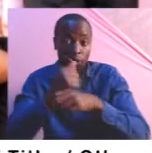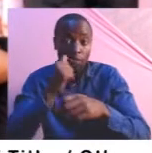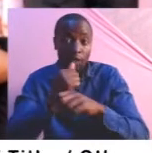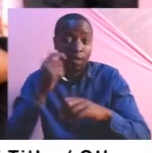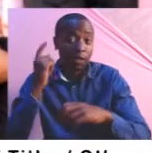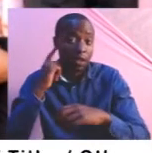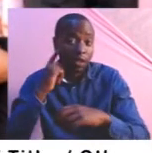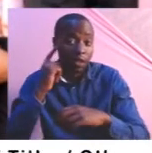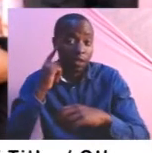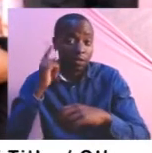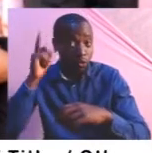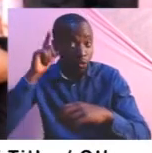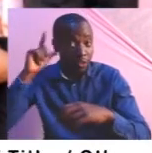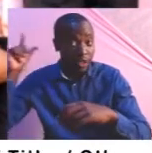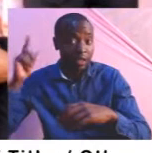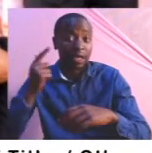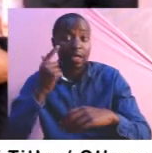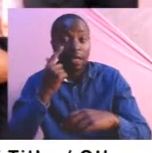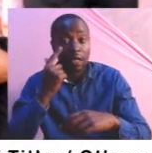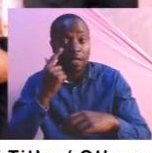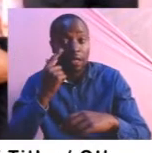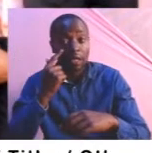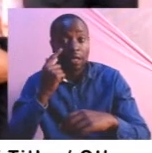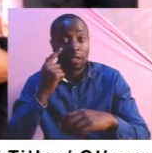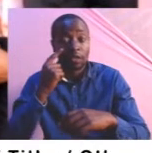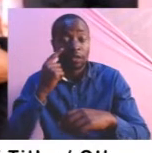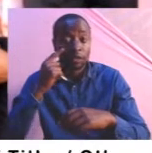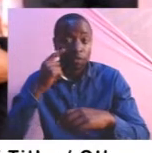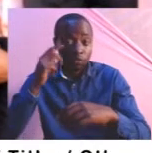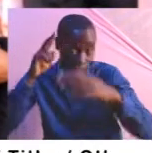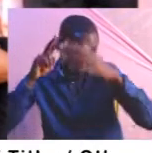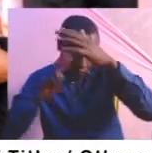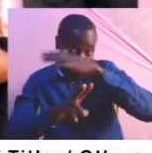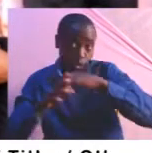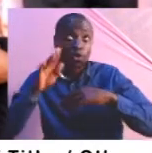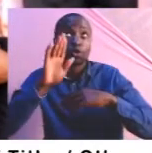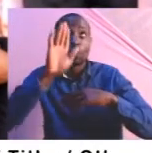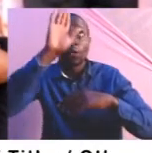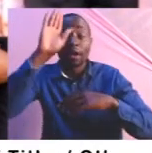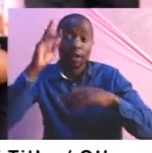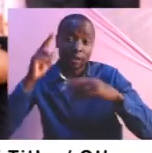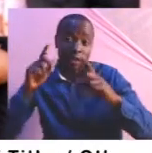sensitive to you and our eyes sensitive to your vision and your word